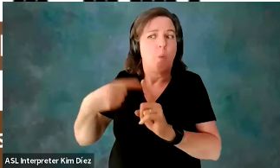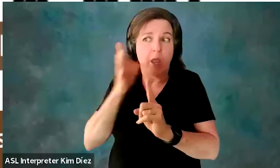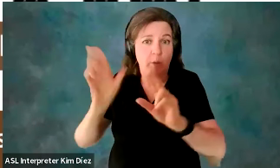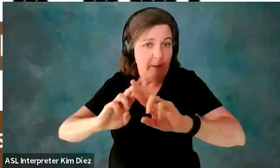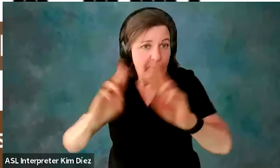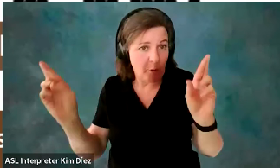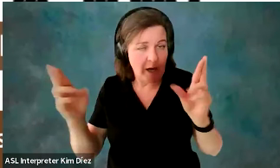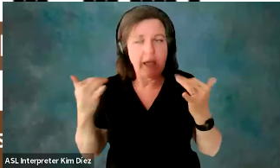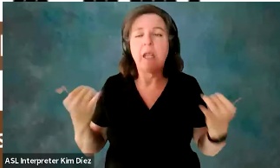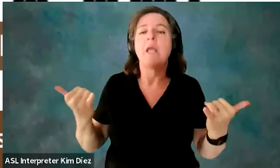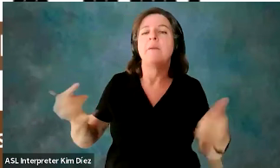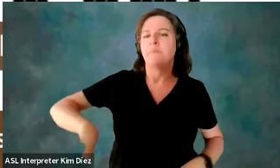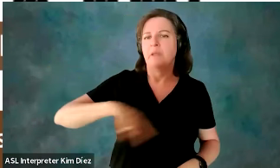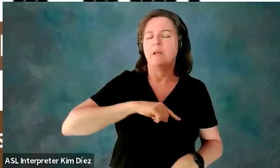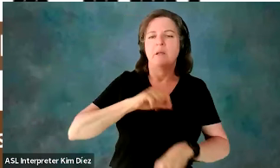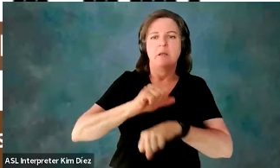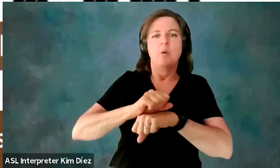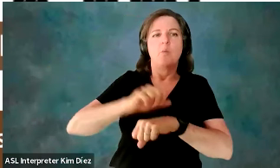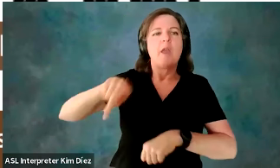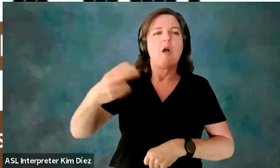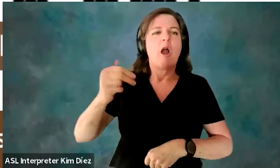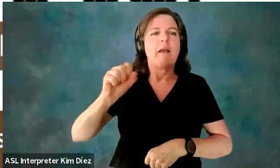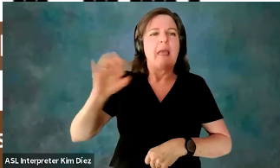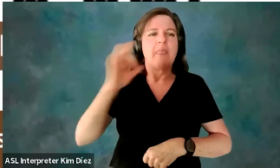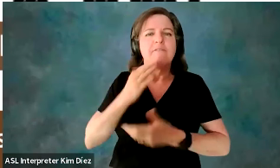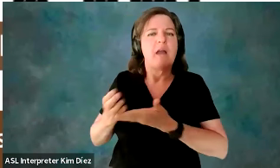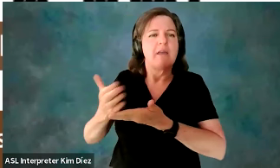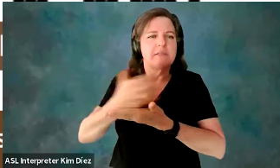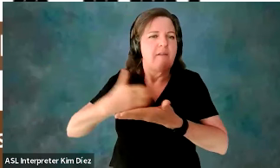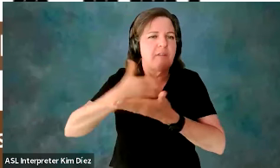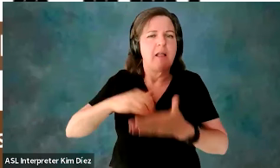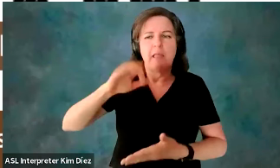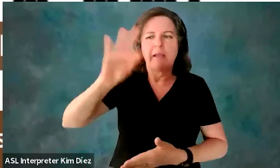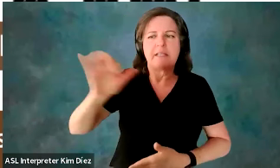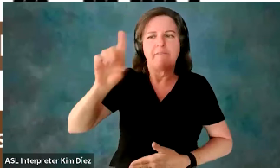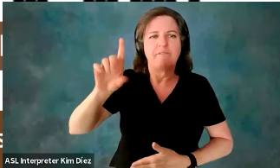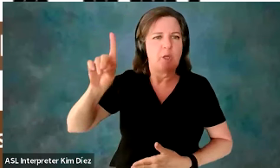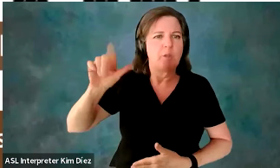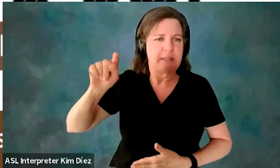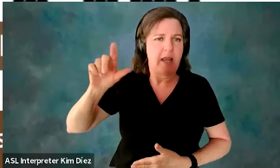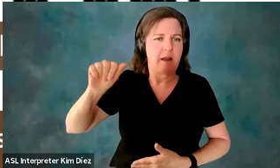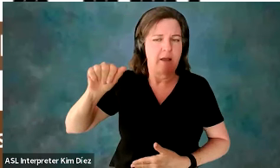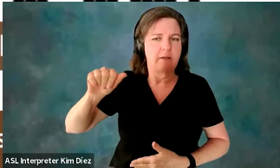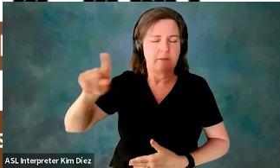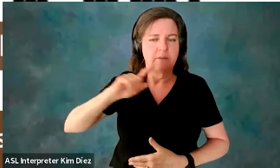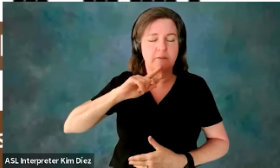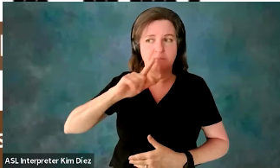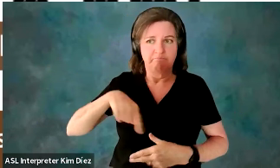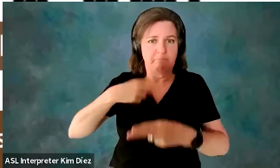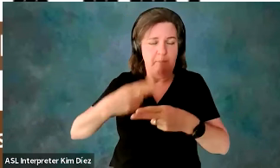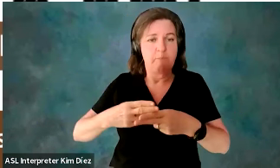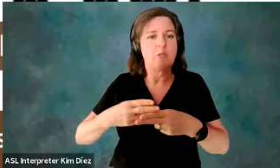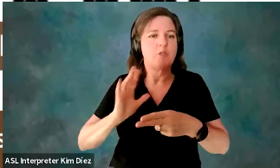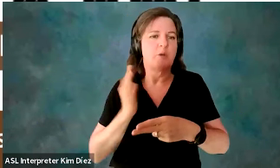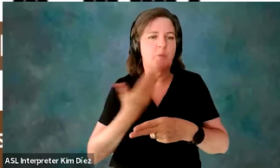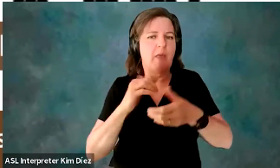when it's going to be ready. We are right now in the collection of data in the field. I can